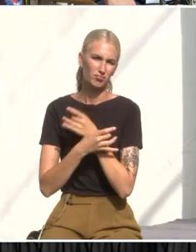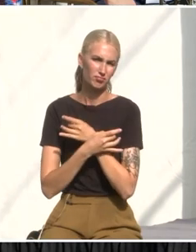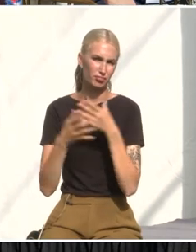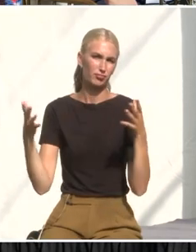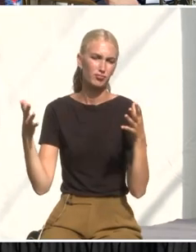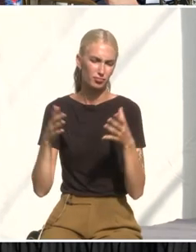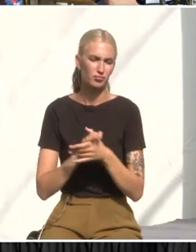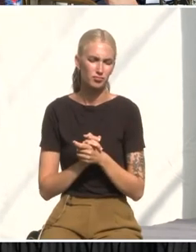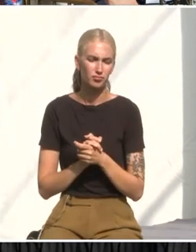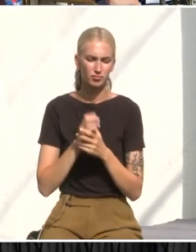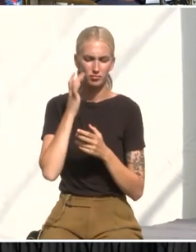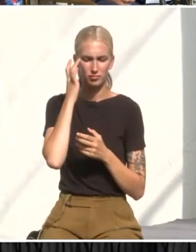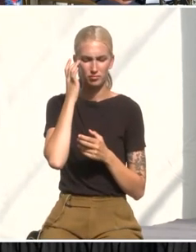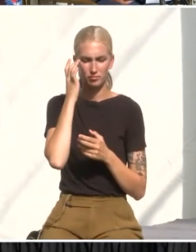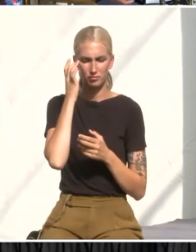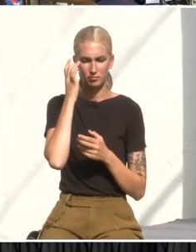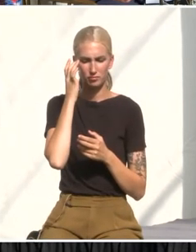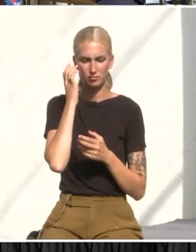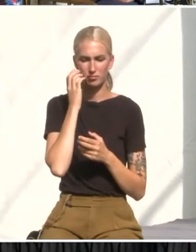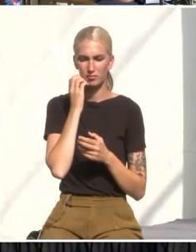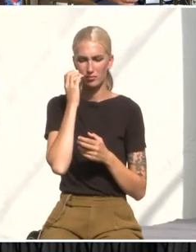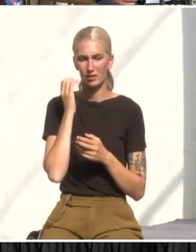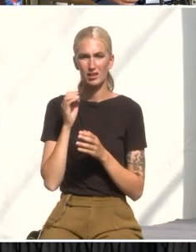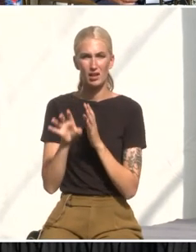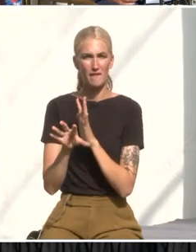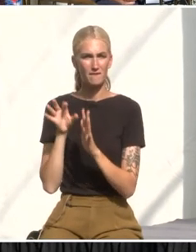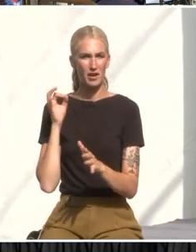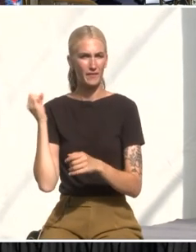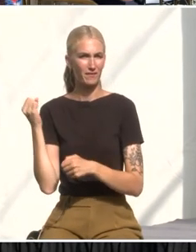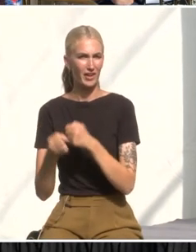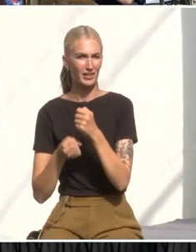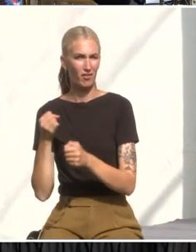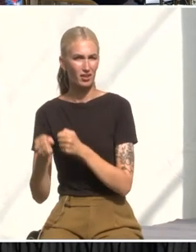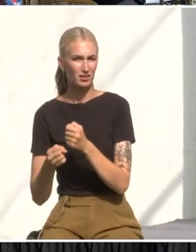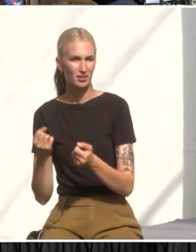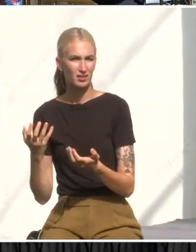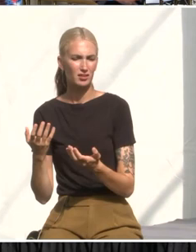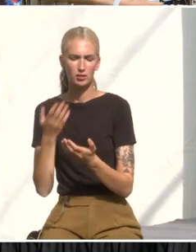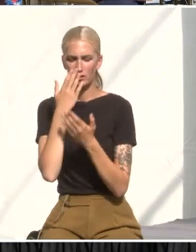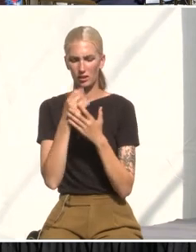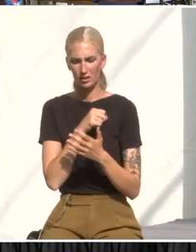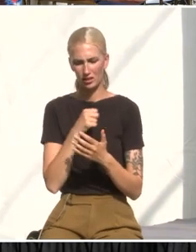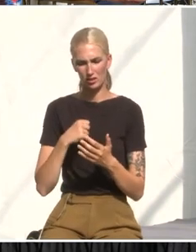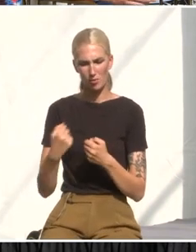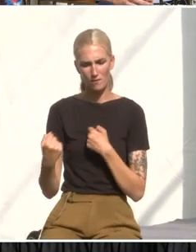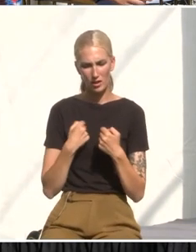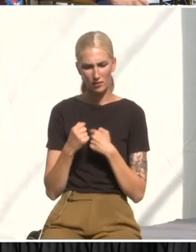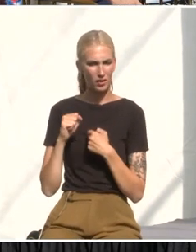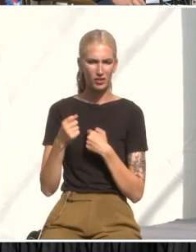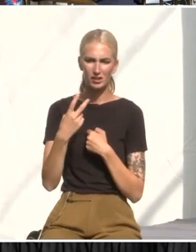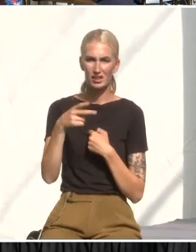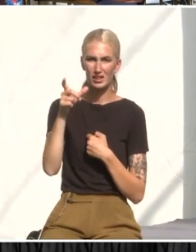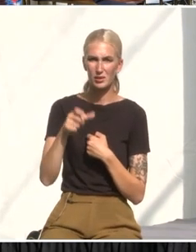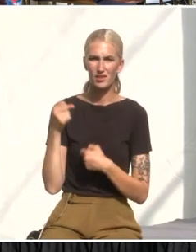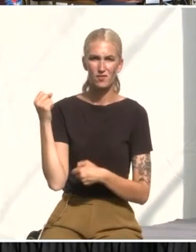and choosing violence either against yourself or against others is a